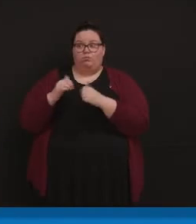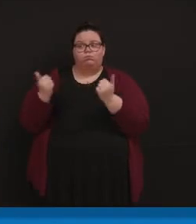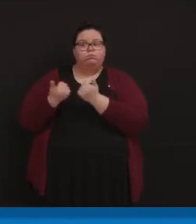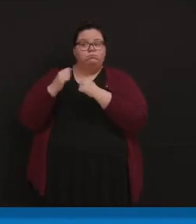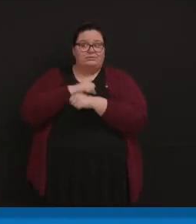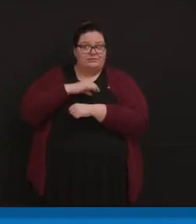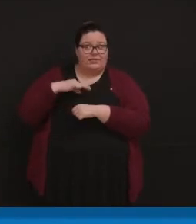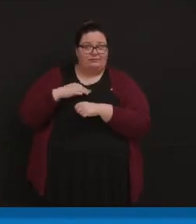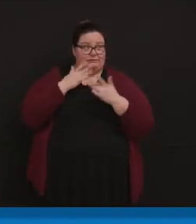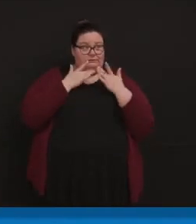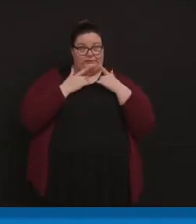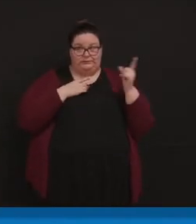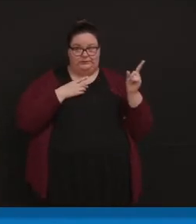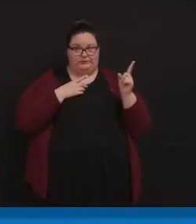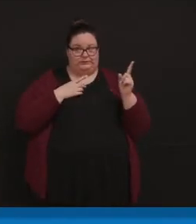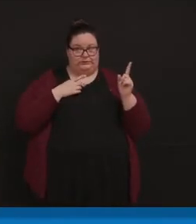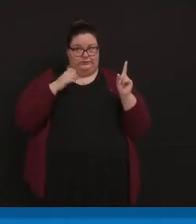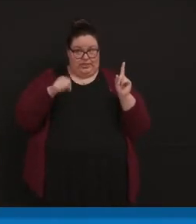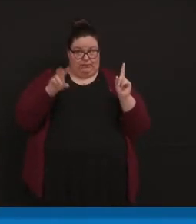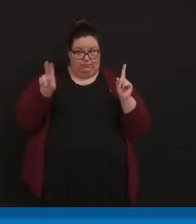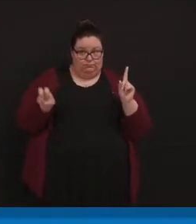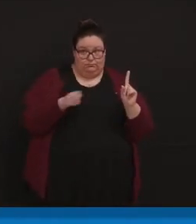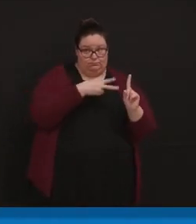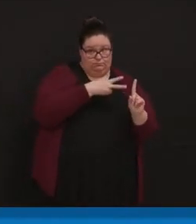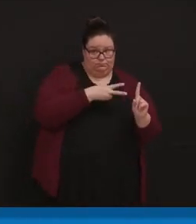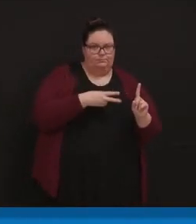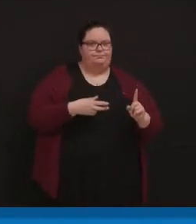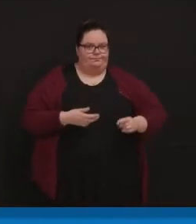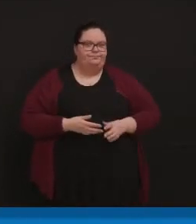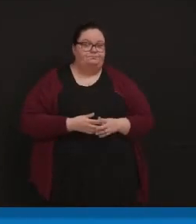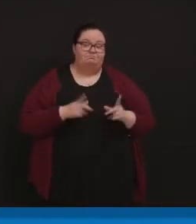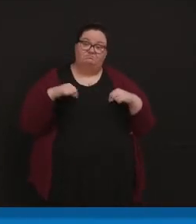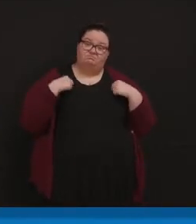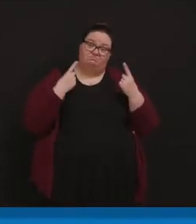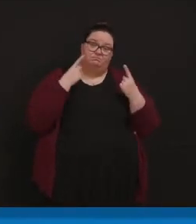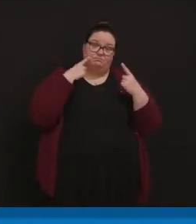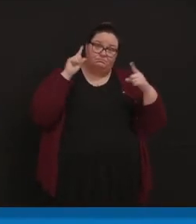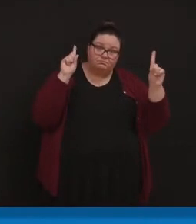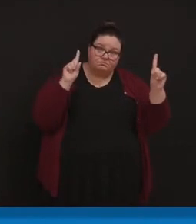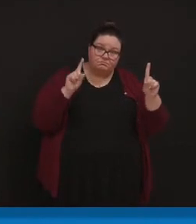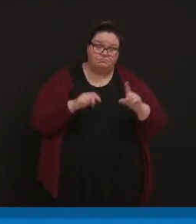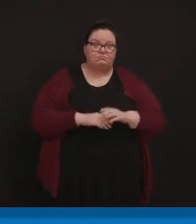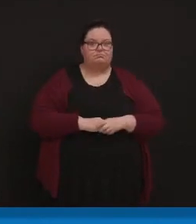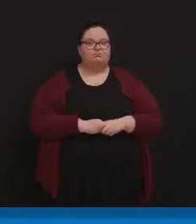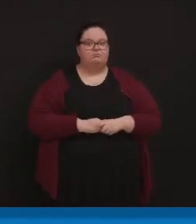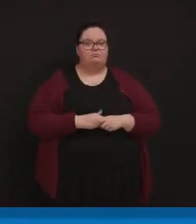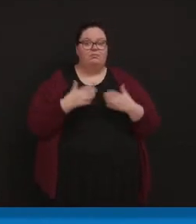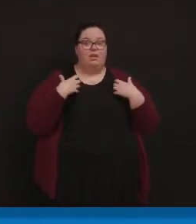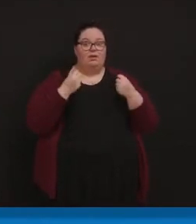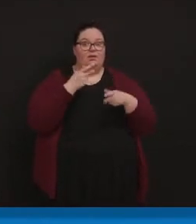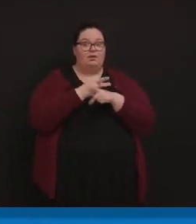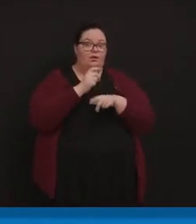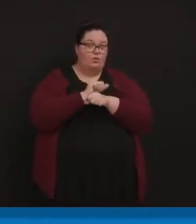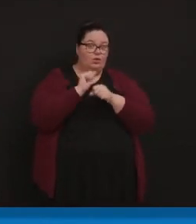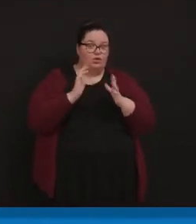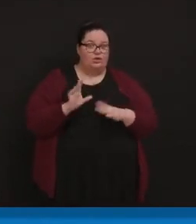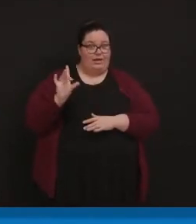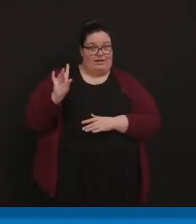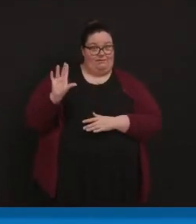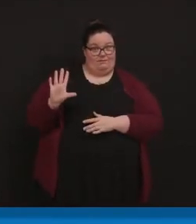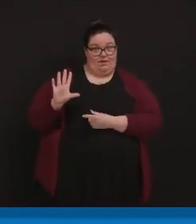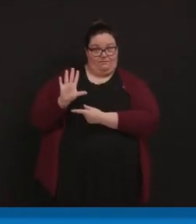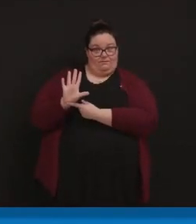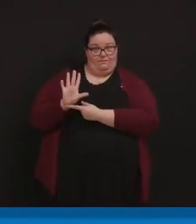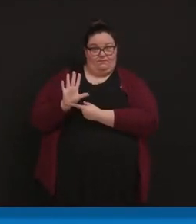that. So so far that's been working very well. And again, that the healthcare workers, that number of 85